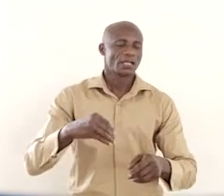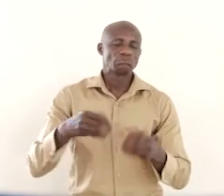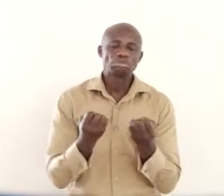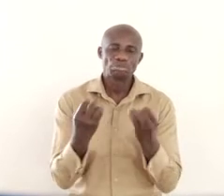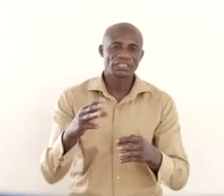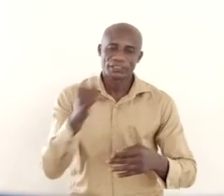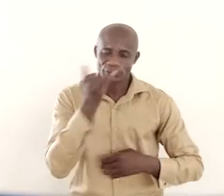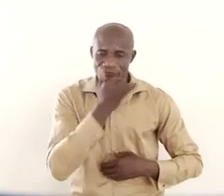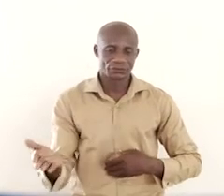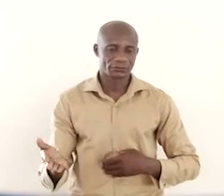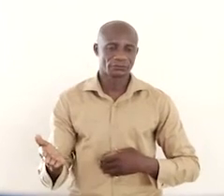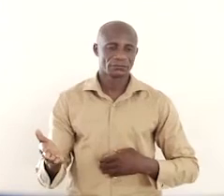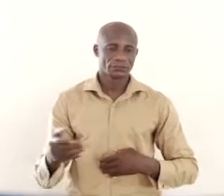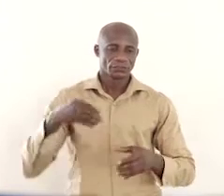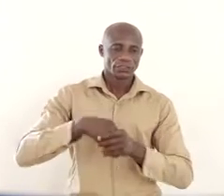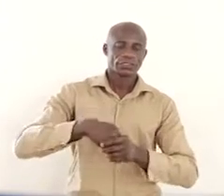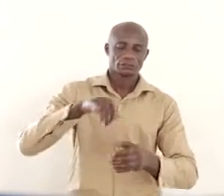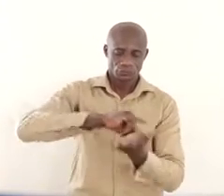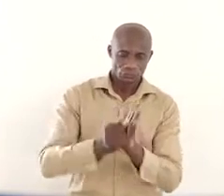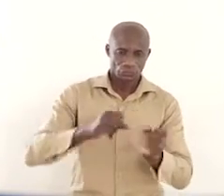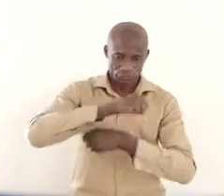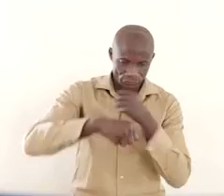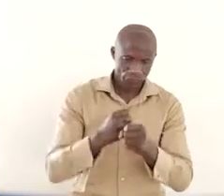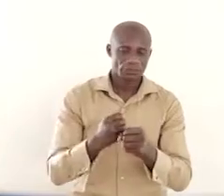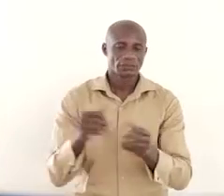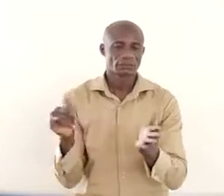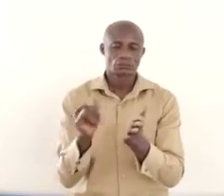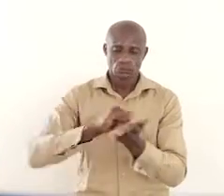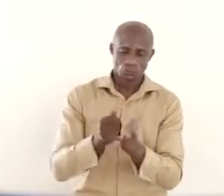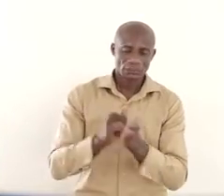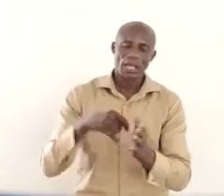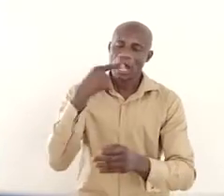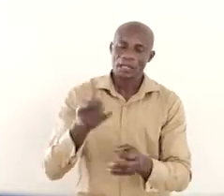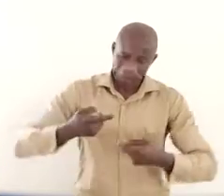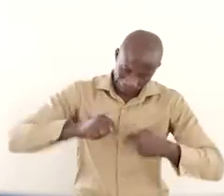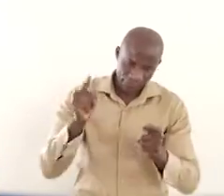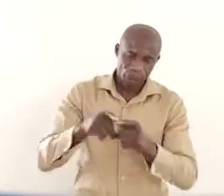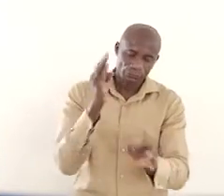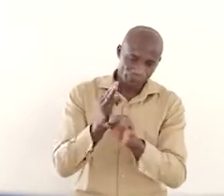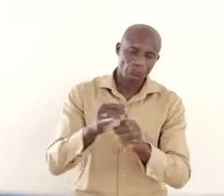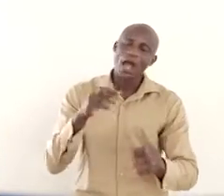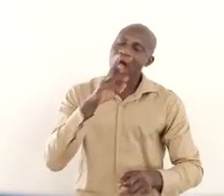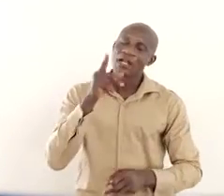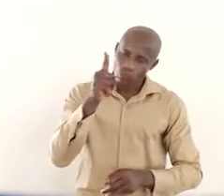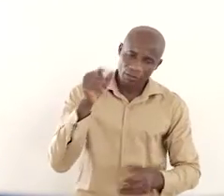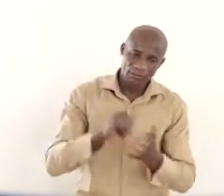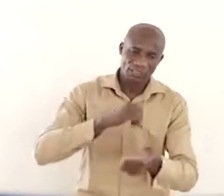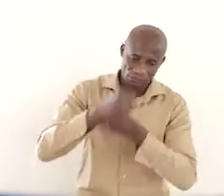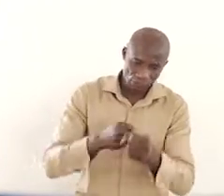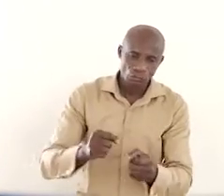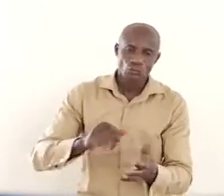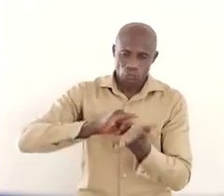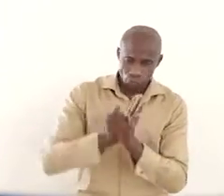immoral and promiscuous society. In such society, it is those who are struggling to be faithful, to be chaste, that suffer, right?